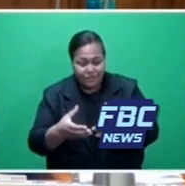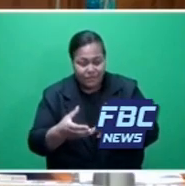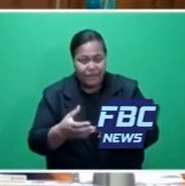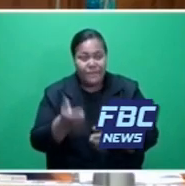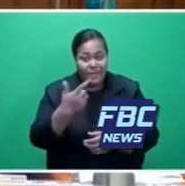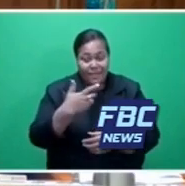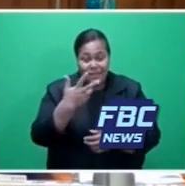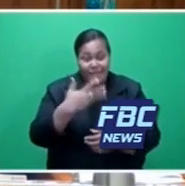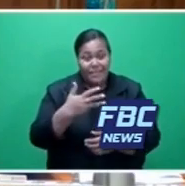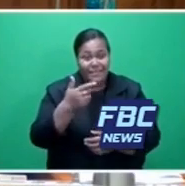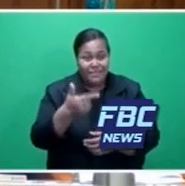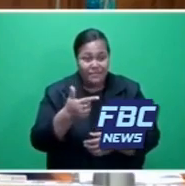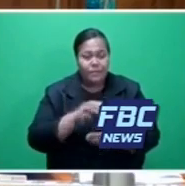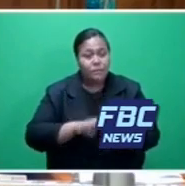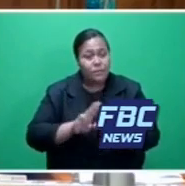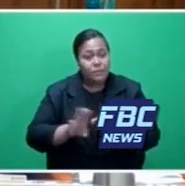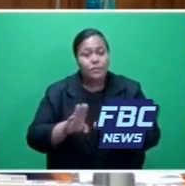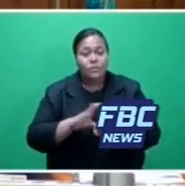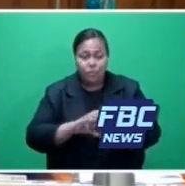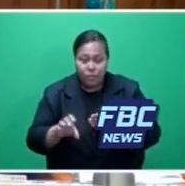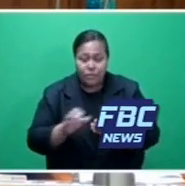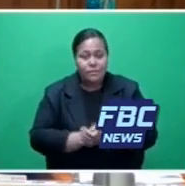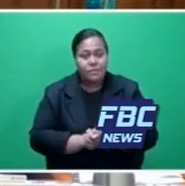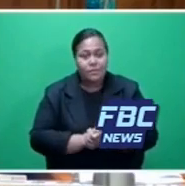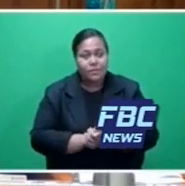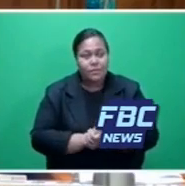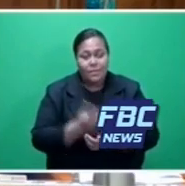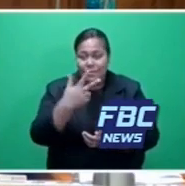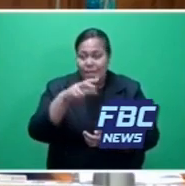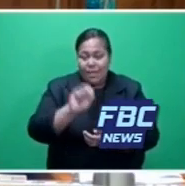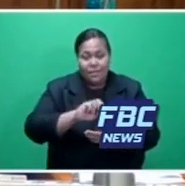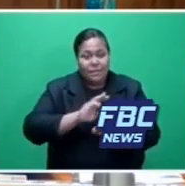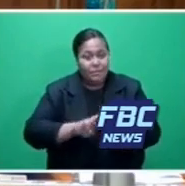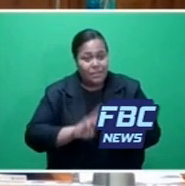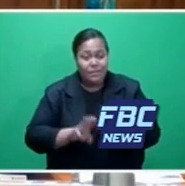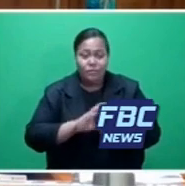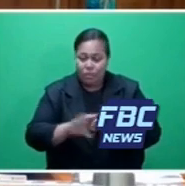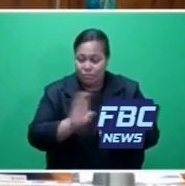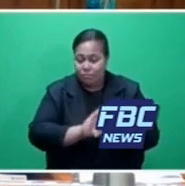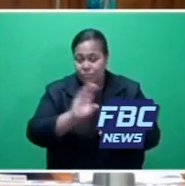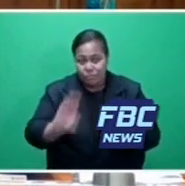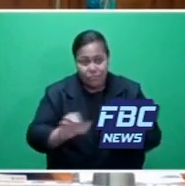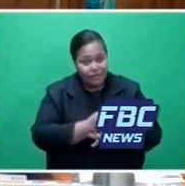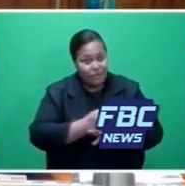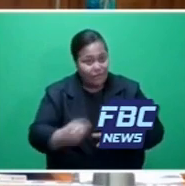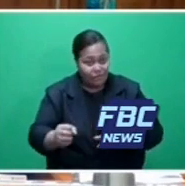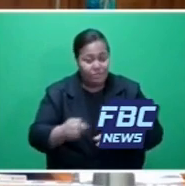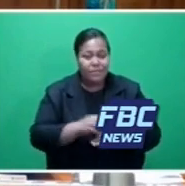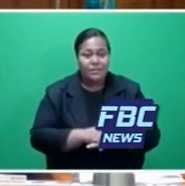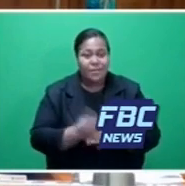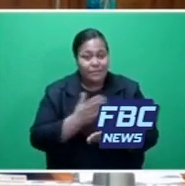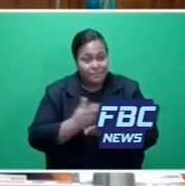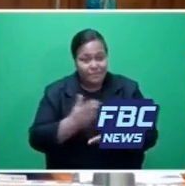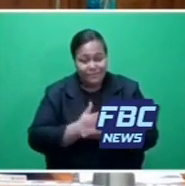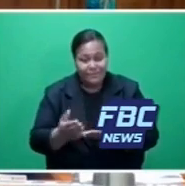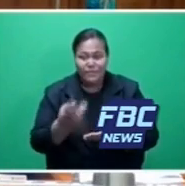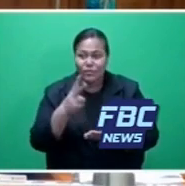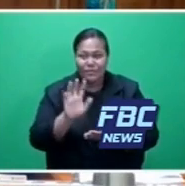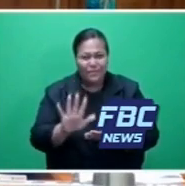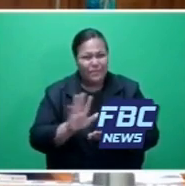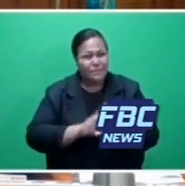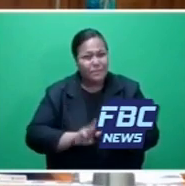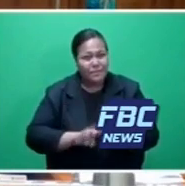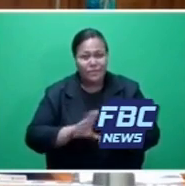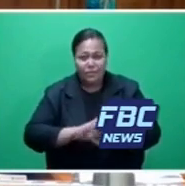was total government funding of about $480 million, plus the FNPF payout of $275 million. Then, of course,